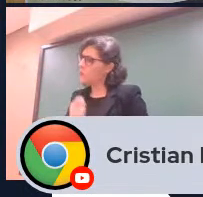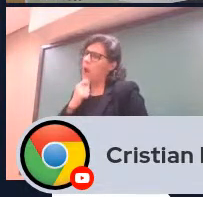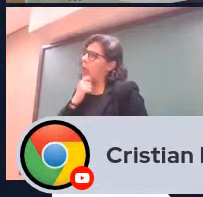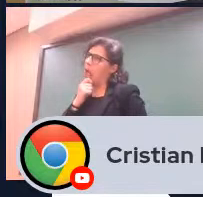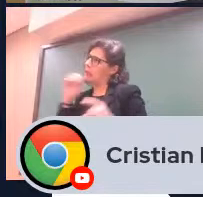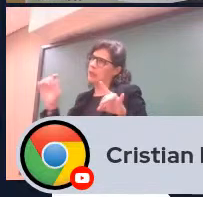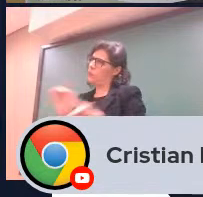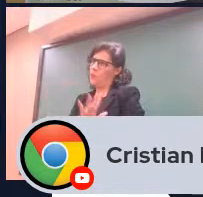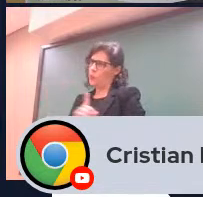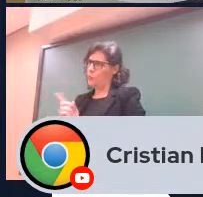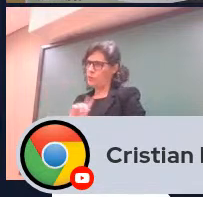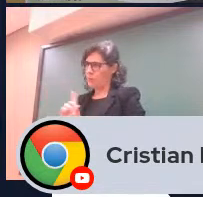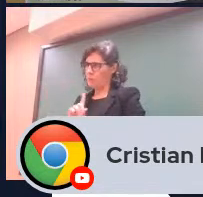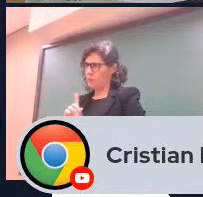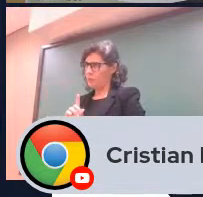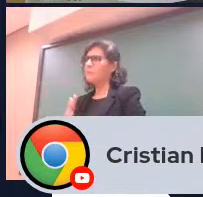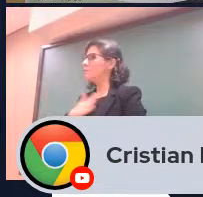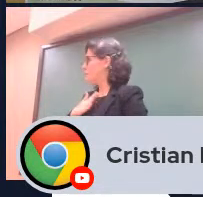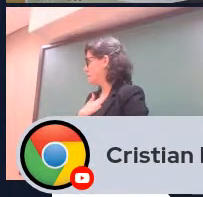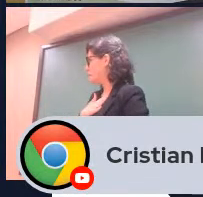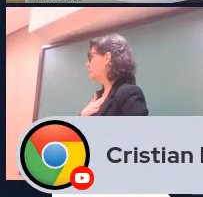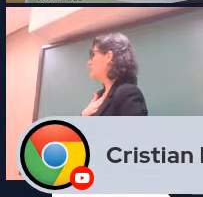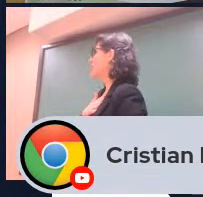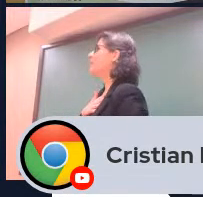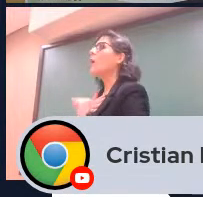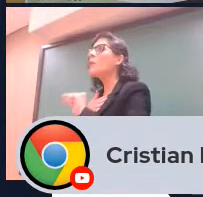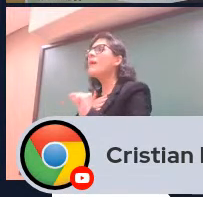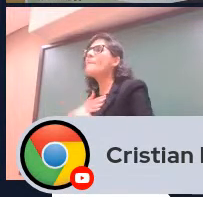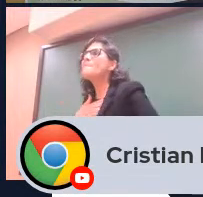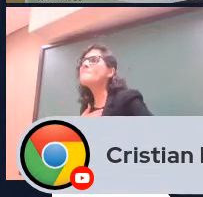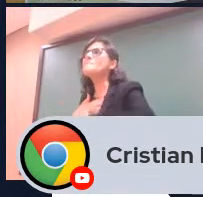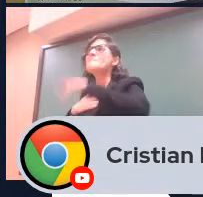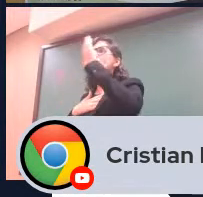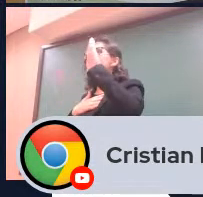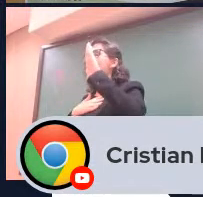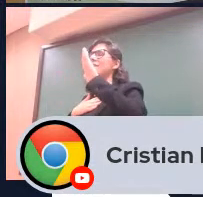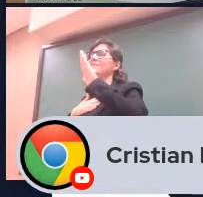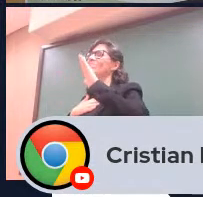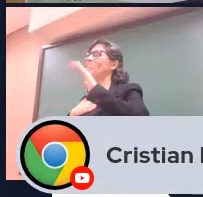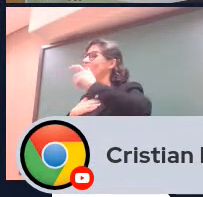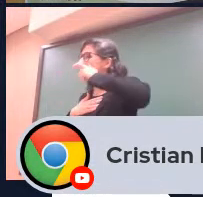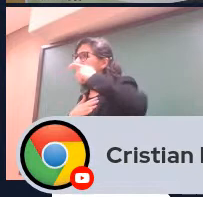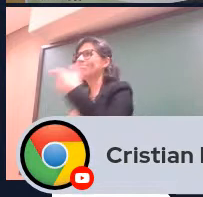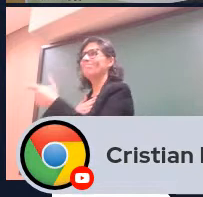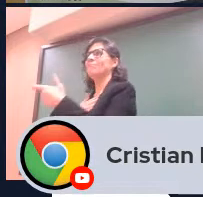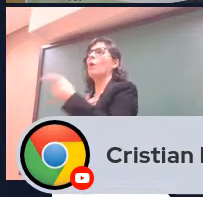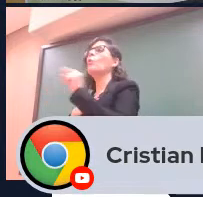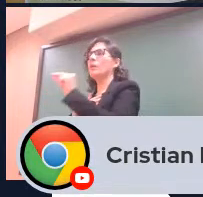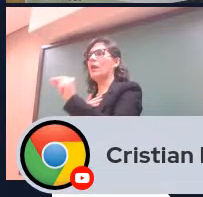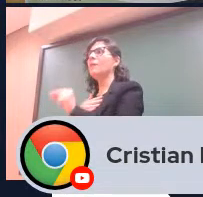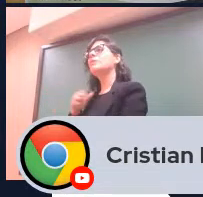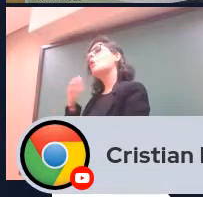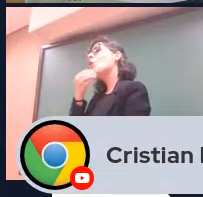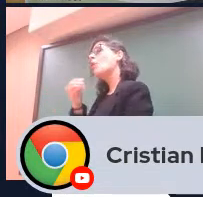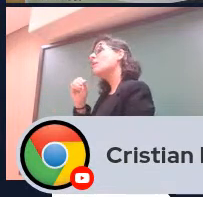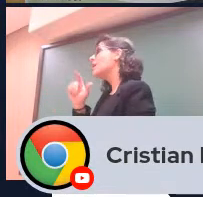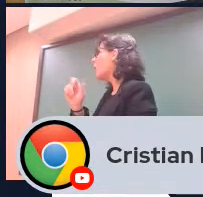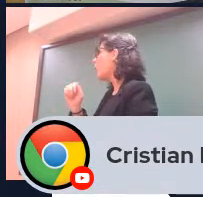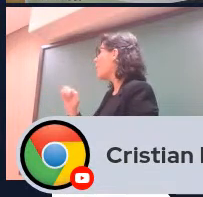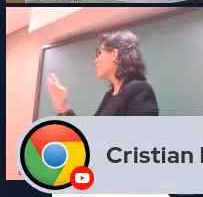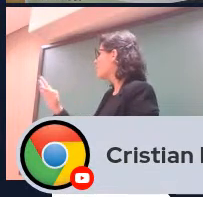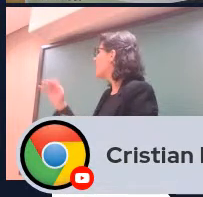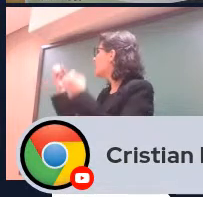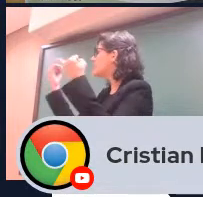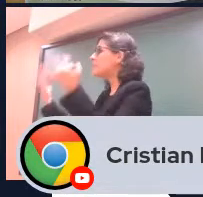is a study that I think is by far the most impressive one by Robert Leff. He looked at cobalt, tried to